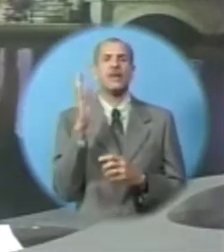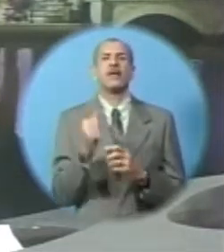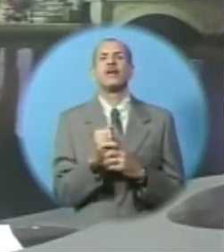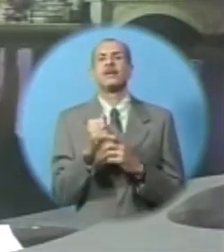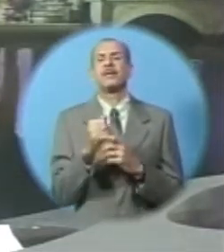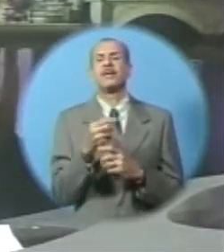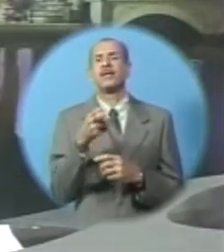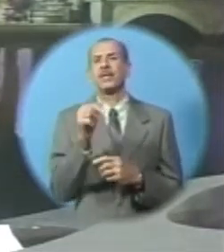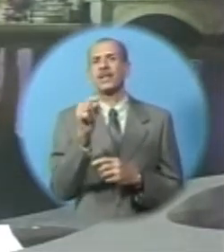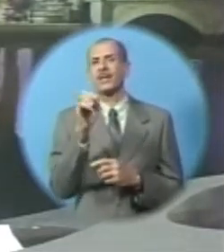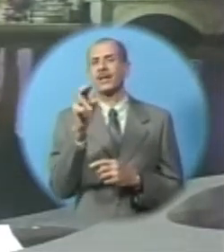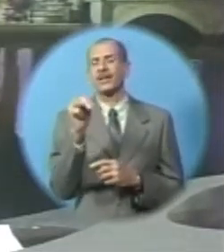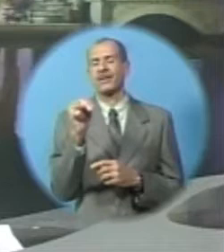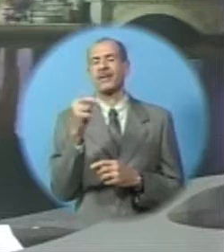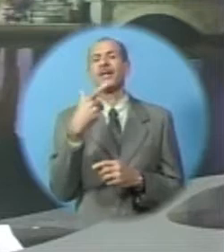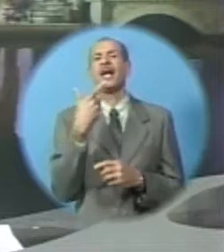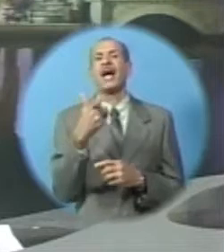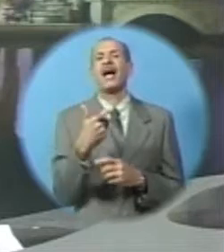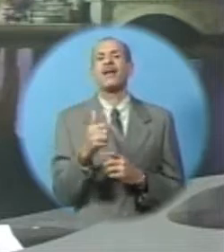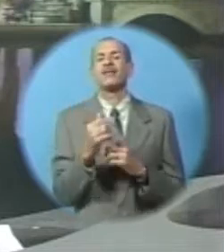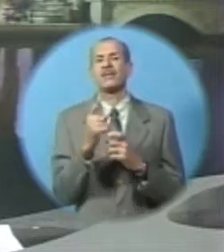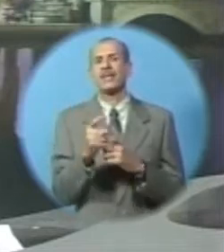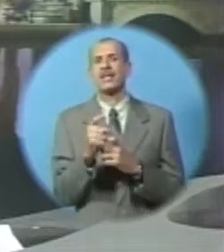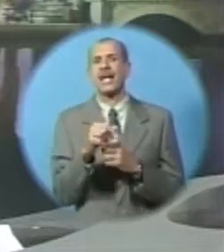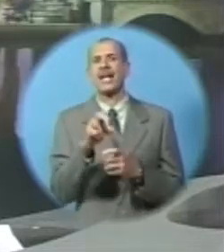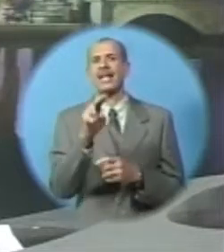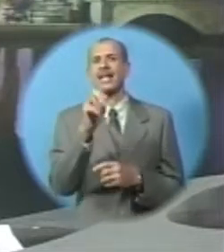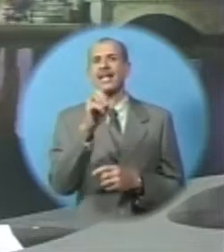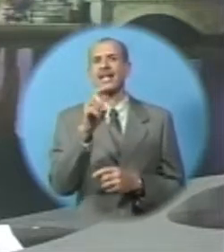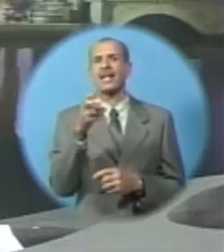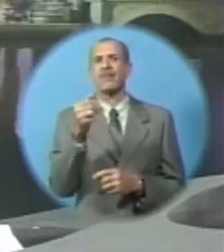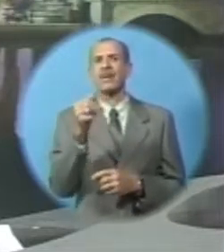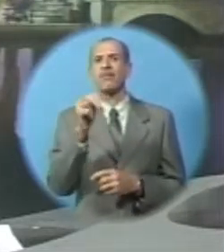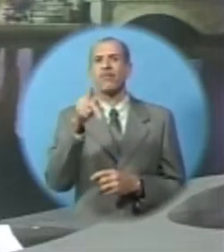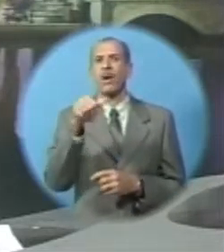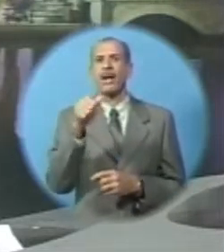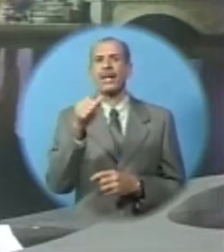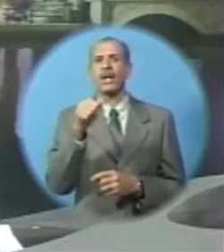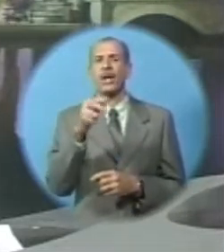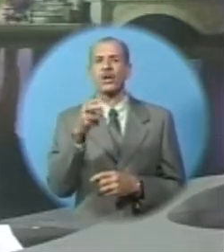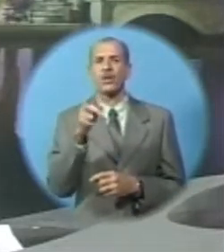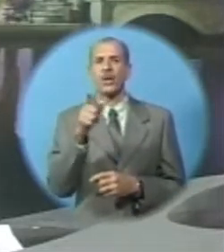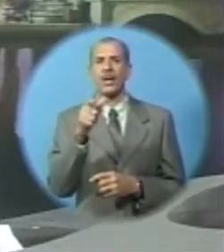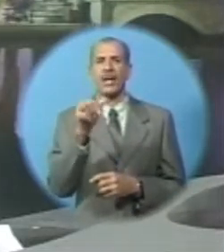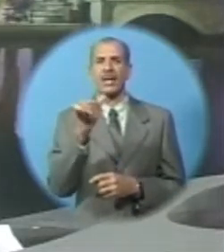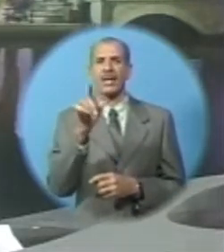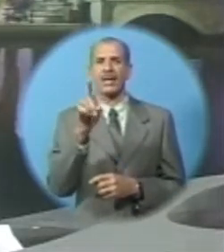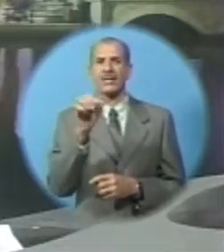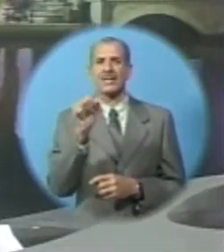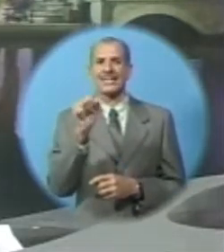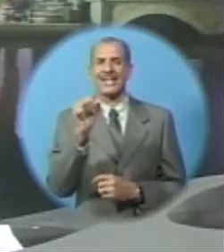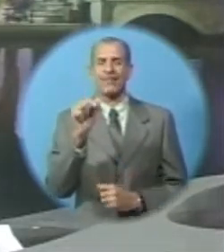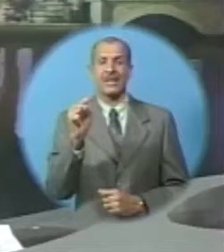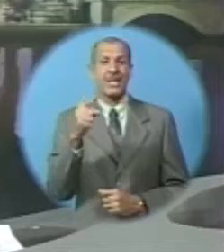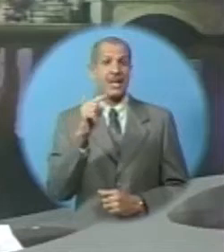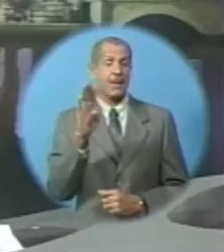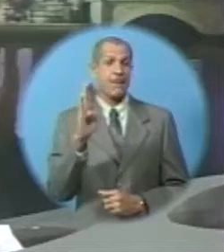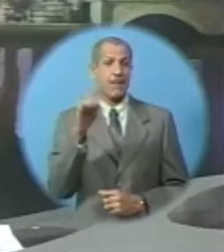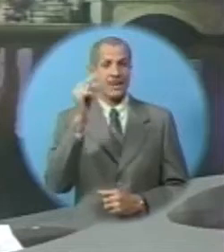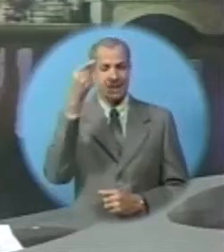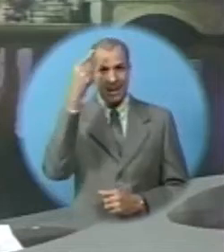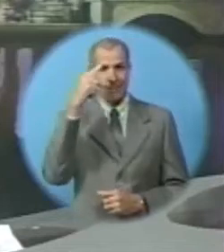which currently is held under the portfolio of Needham's Point Holdings Limited, a company in which the Barbados government is the